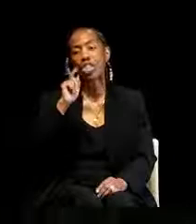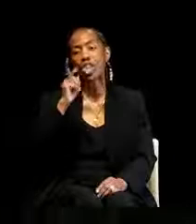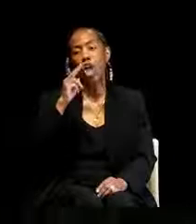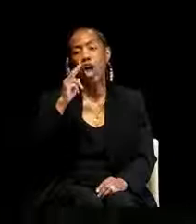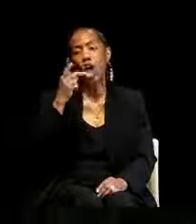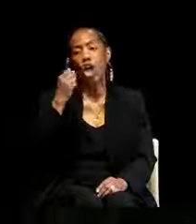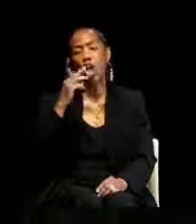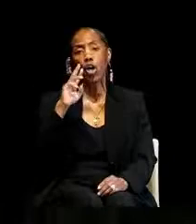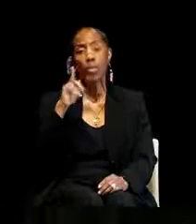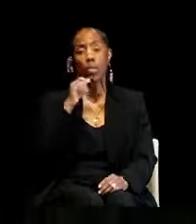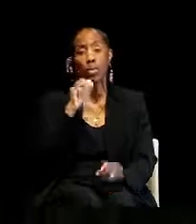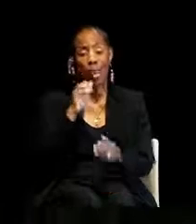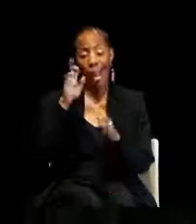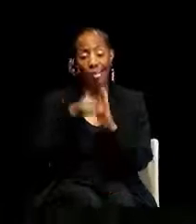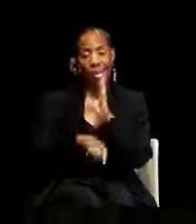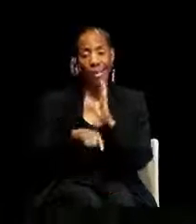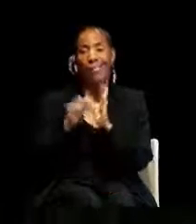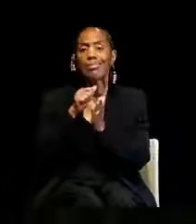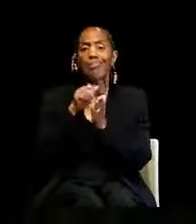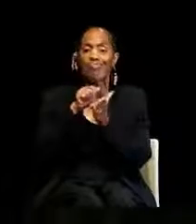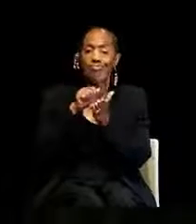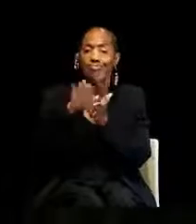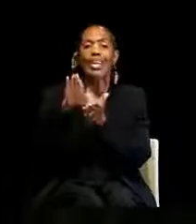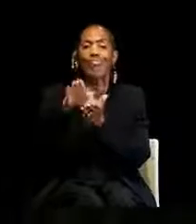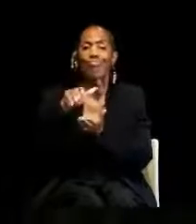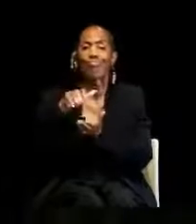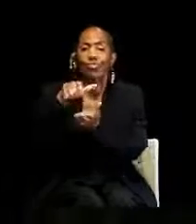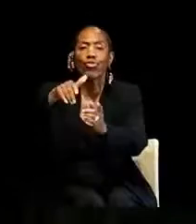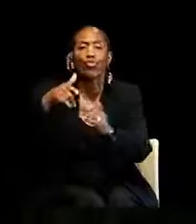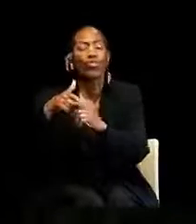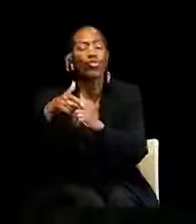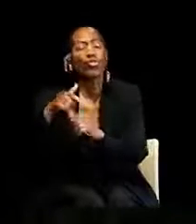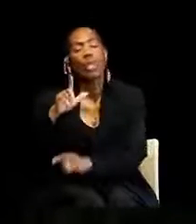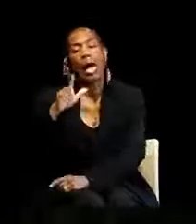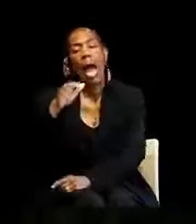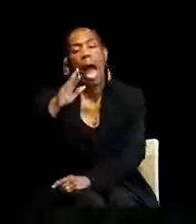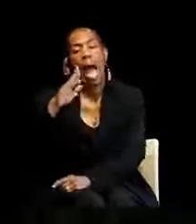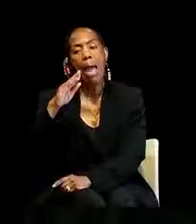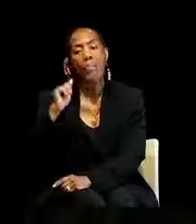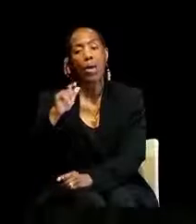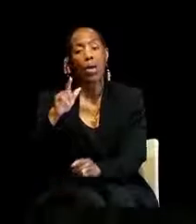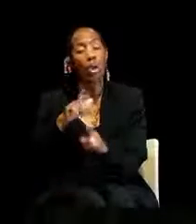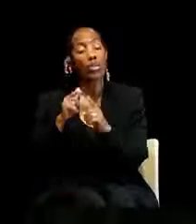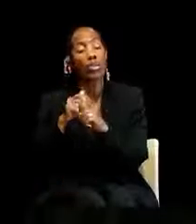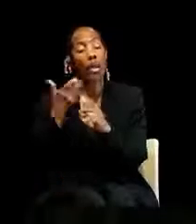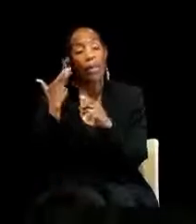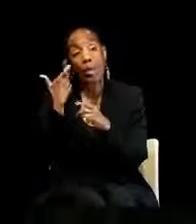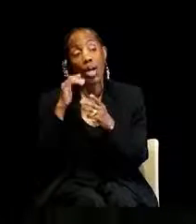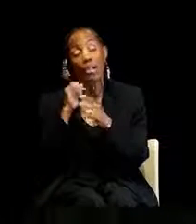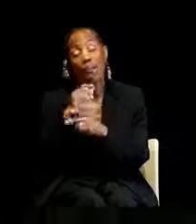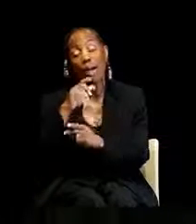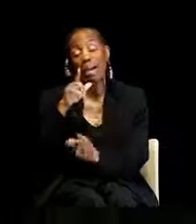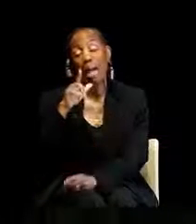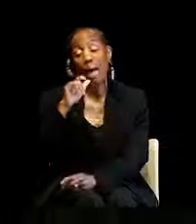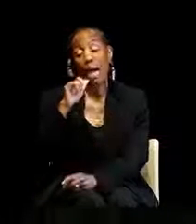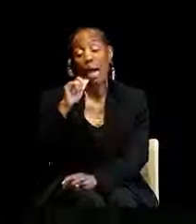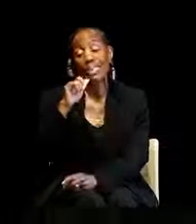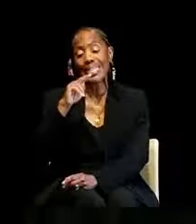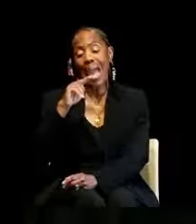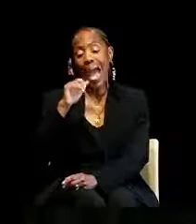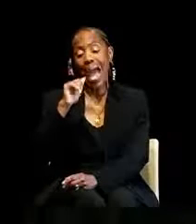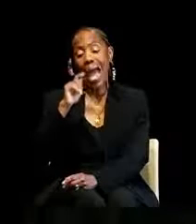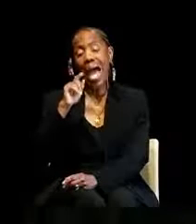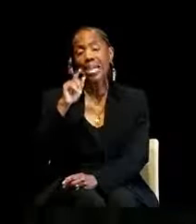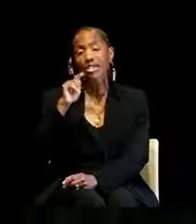executed were sent to Liberia. And then also as a prompting of the Nat Turner Rebellion, the Maryland State